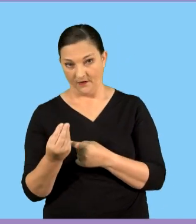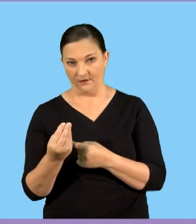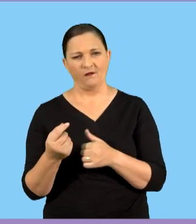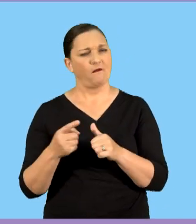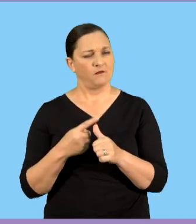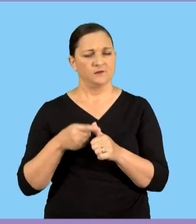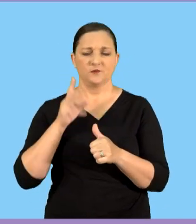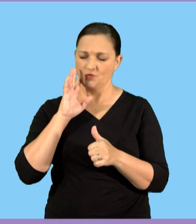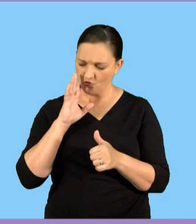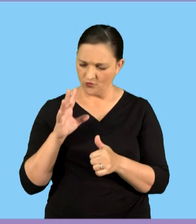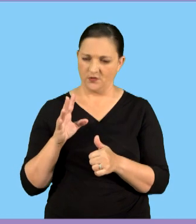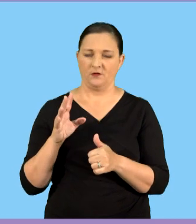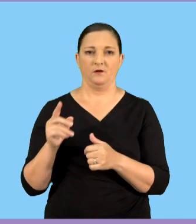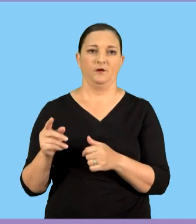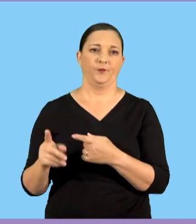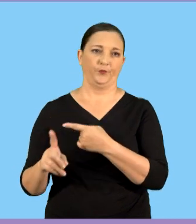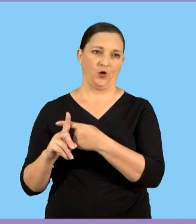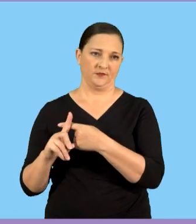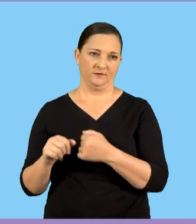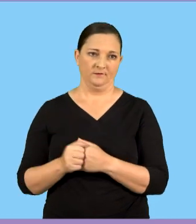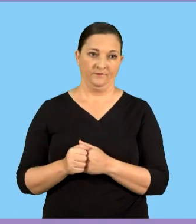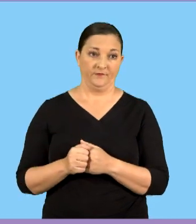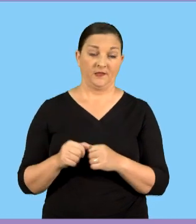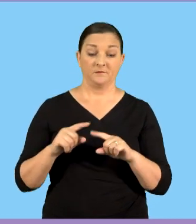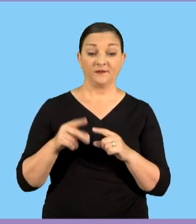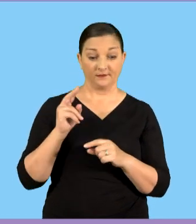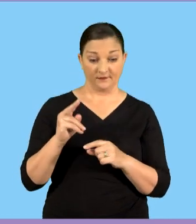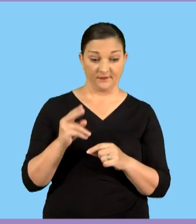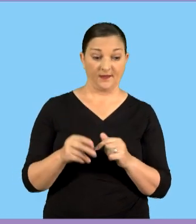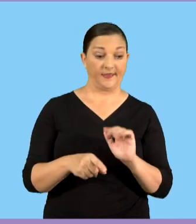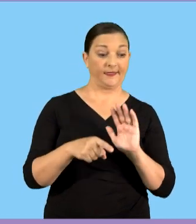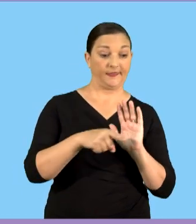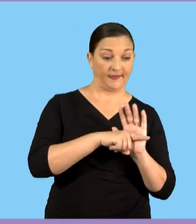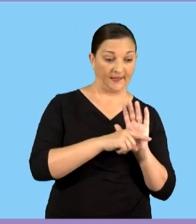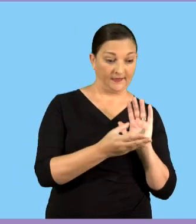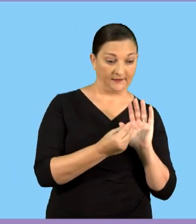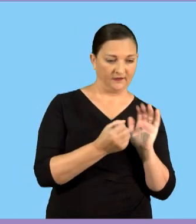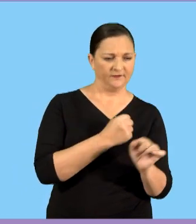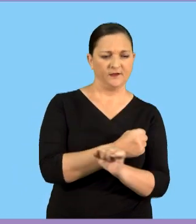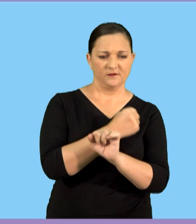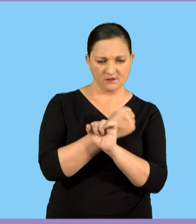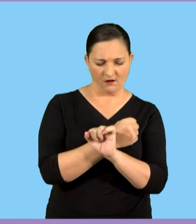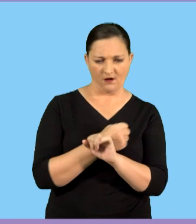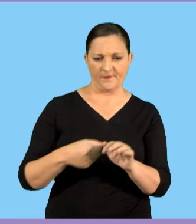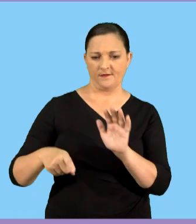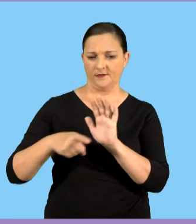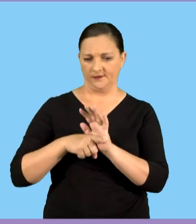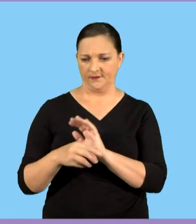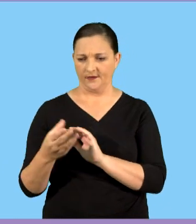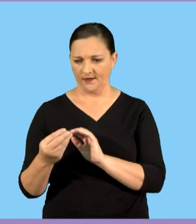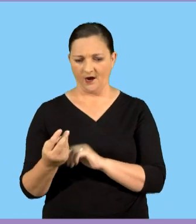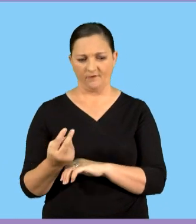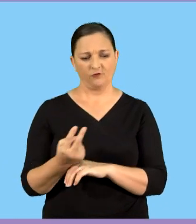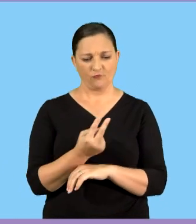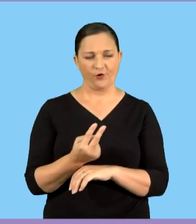the answer will be positive. Again, if I multiply a negative number with a negative number, the product of